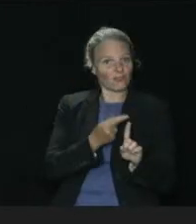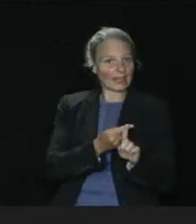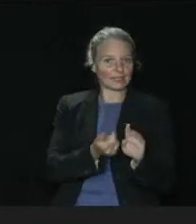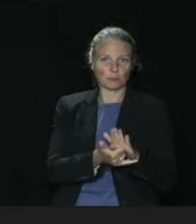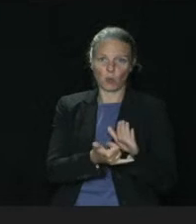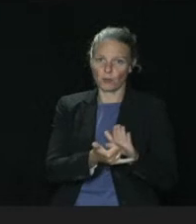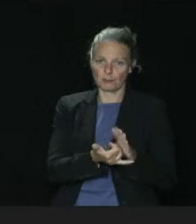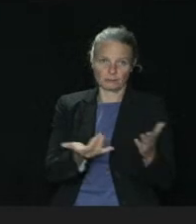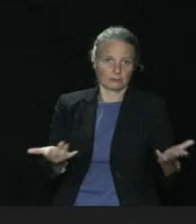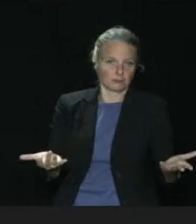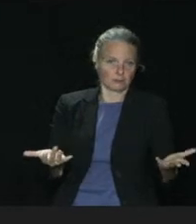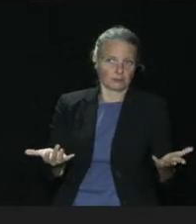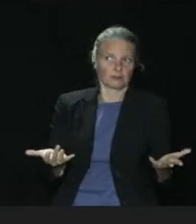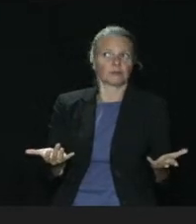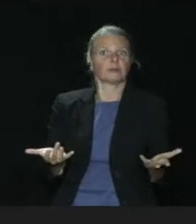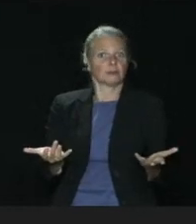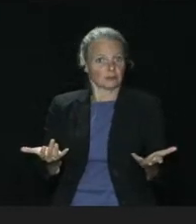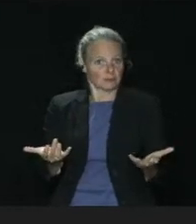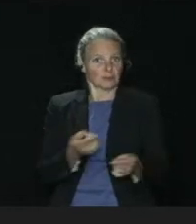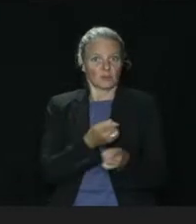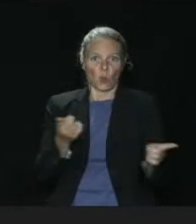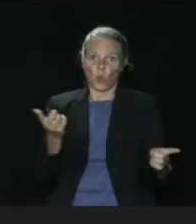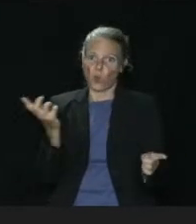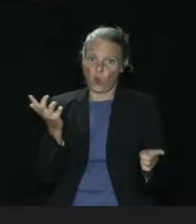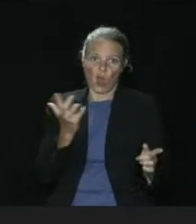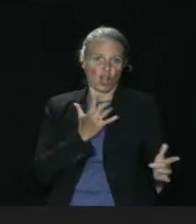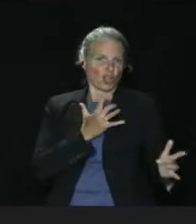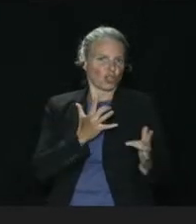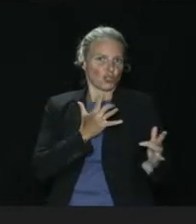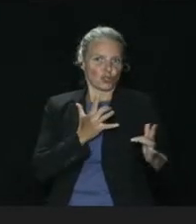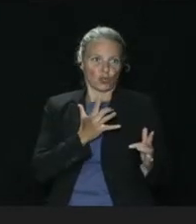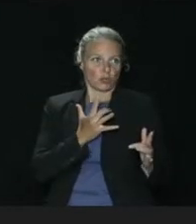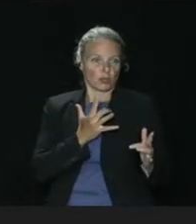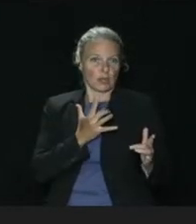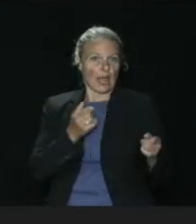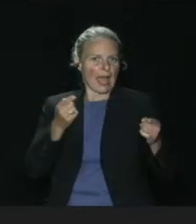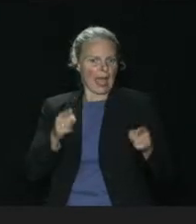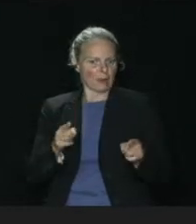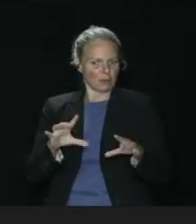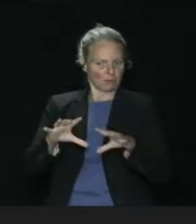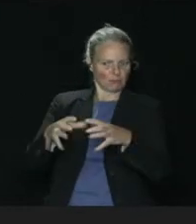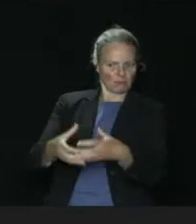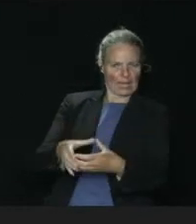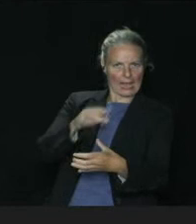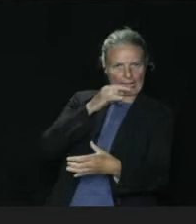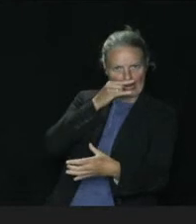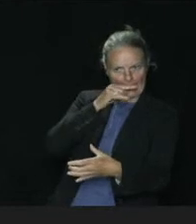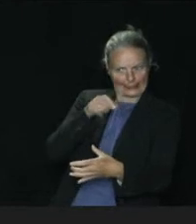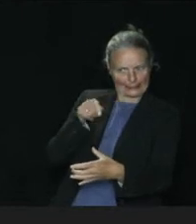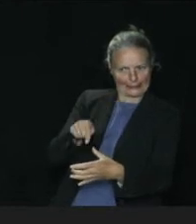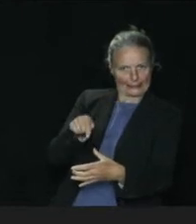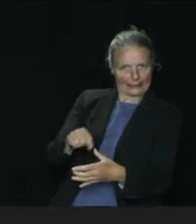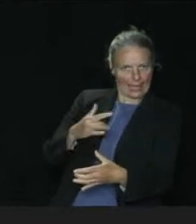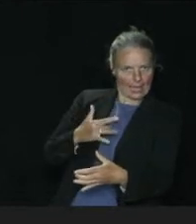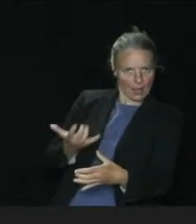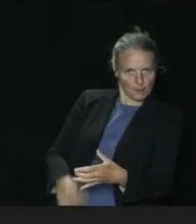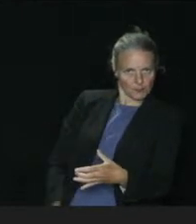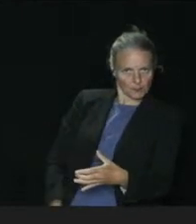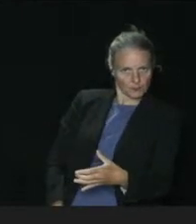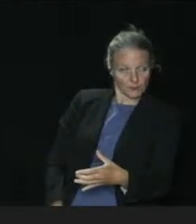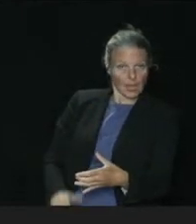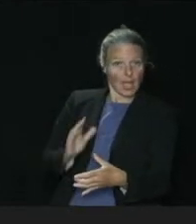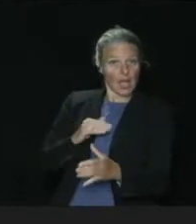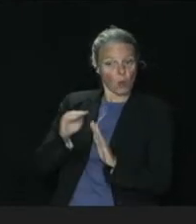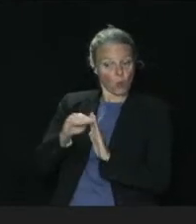to be a lot of concern out there. What's going to happen with kids? Are we going to have to evolve public health